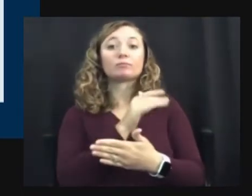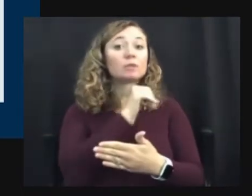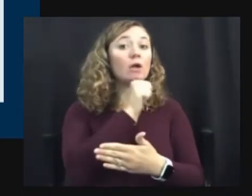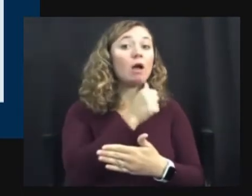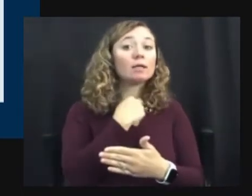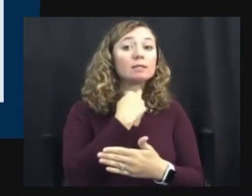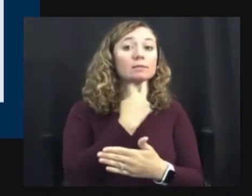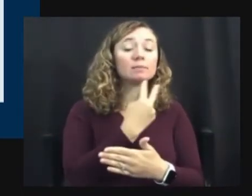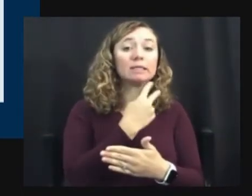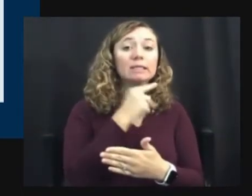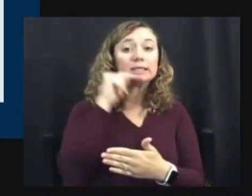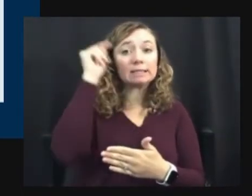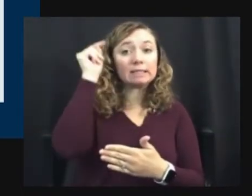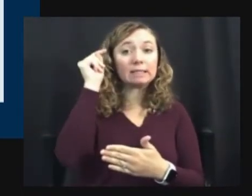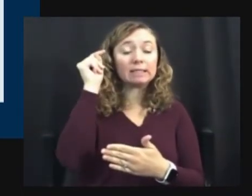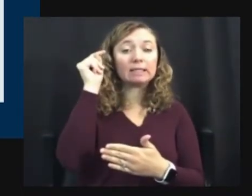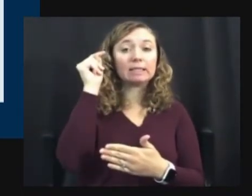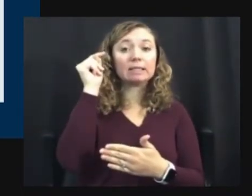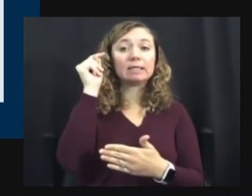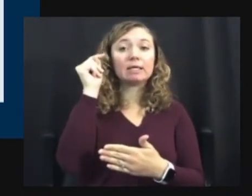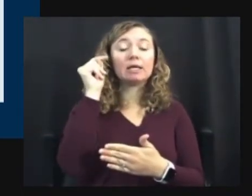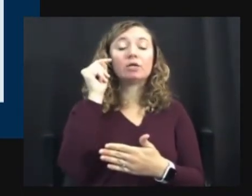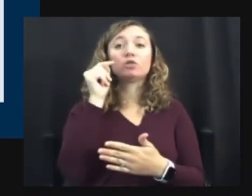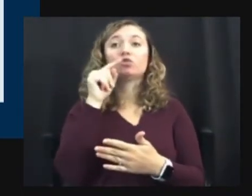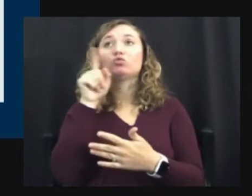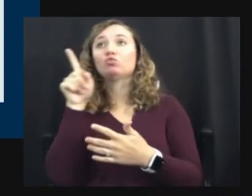non-speaking teenagers up to